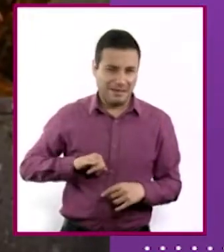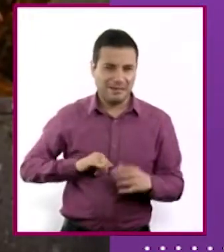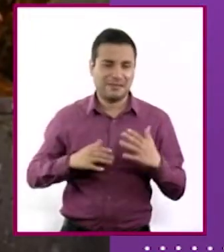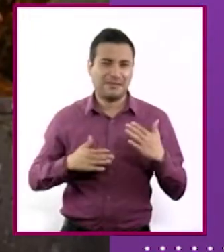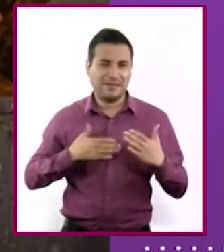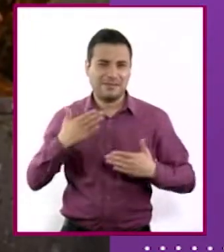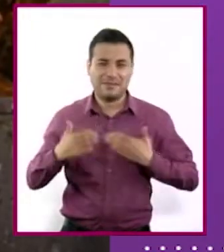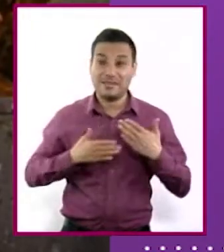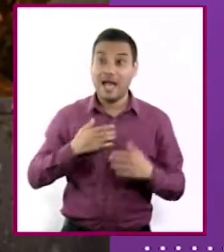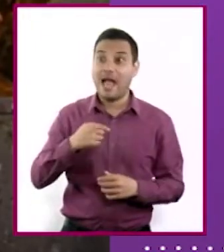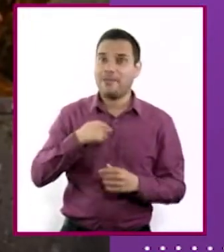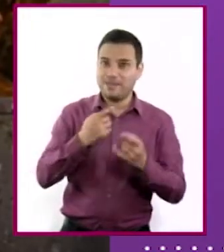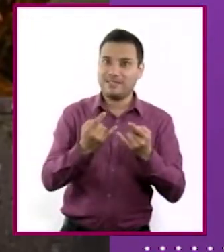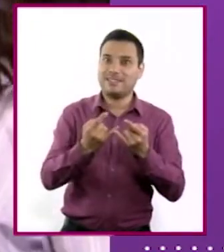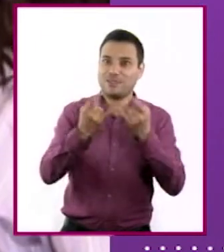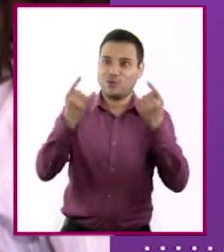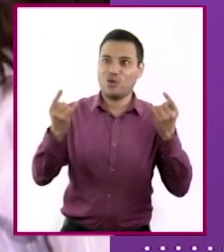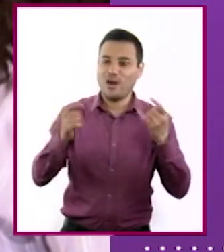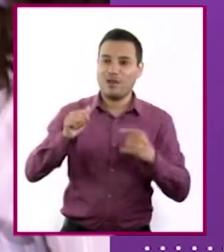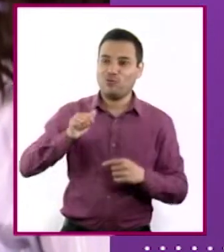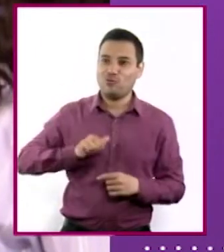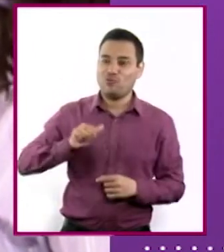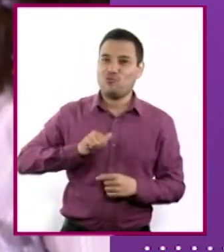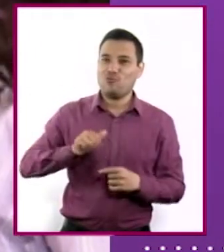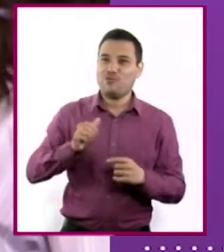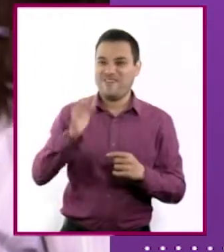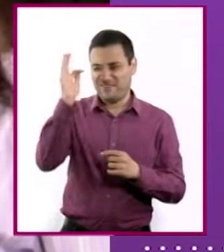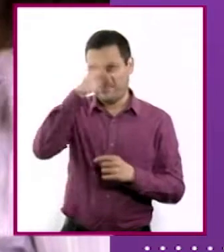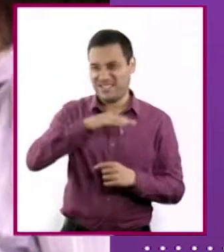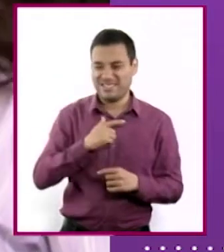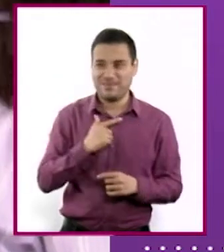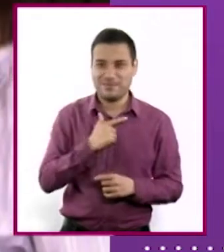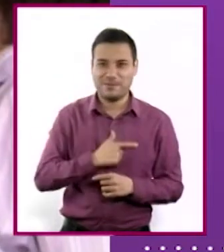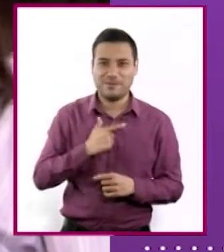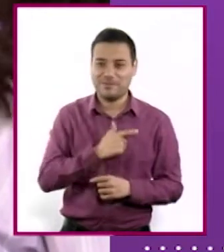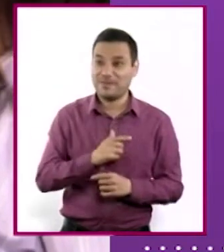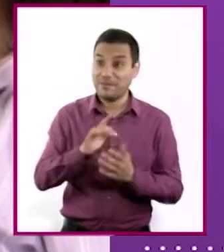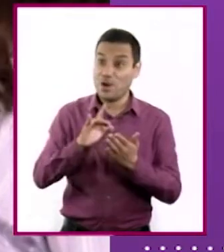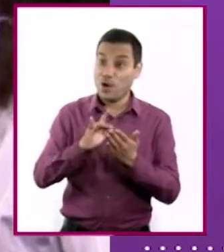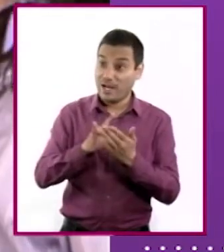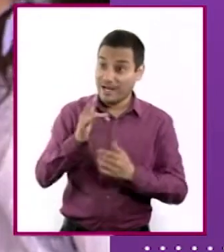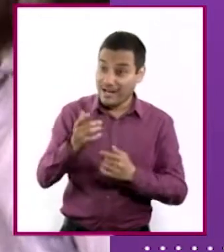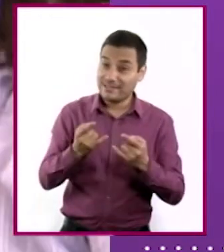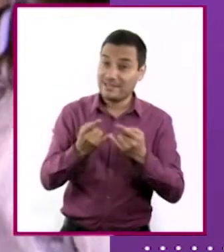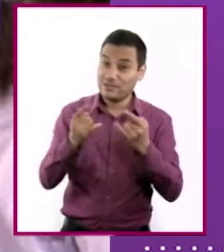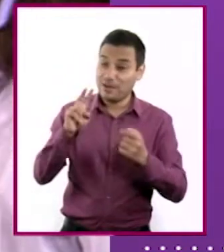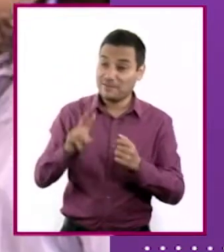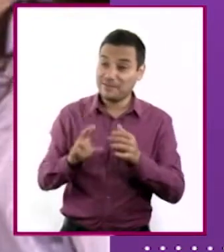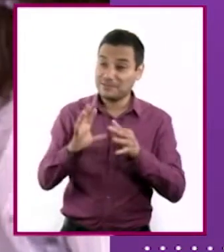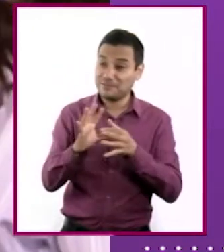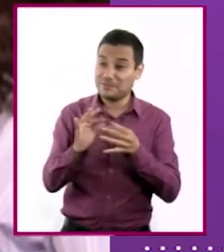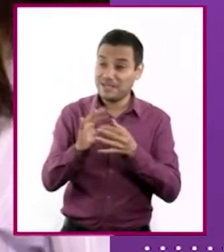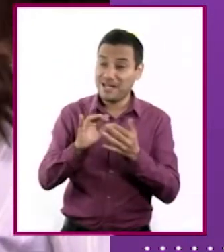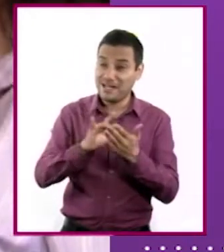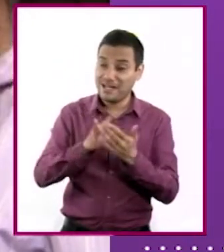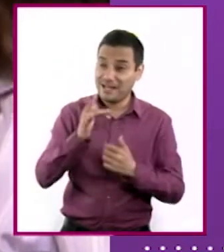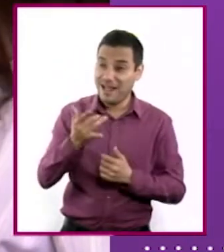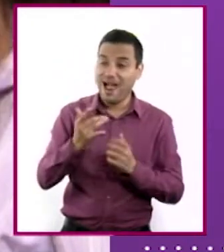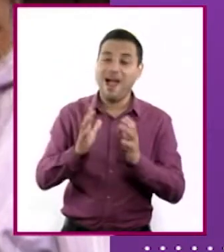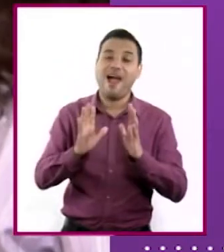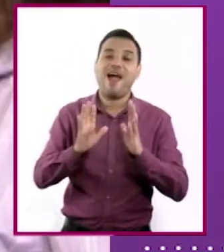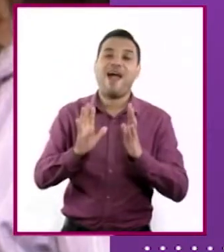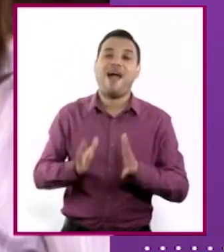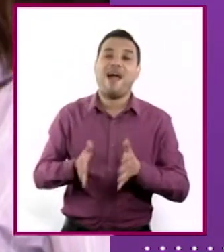I prefer the legend. It sounds more interesting. But thank you for the real story, Jimena. It's good to know that a